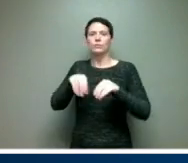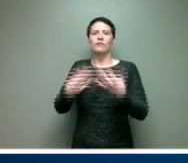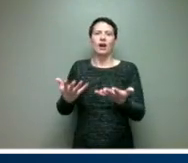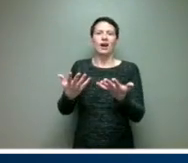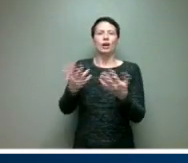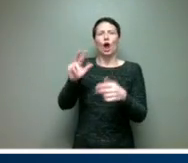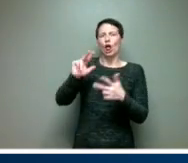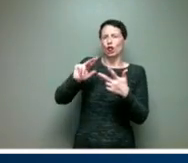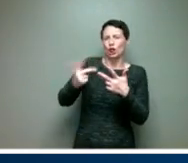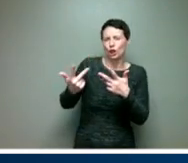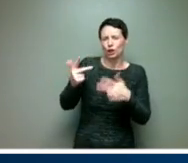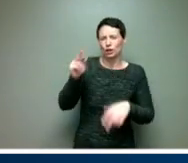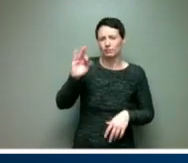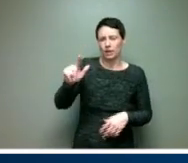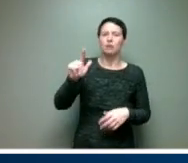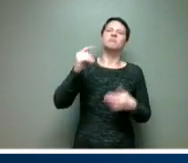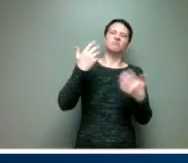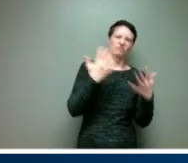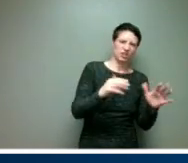about that. It's going